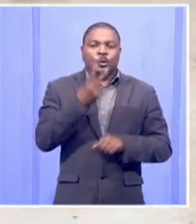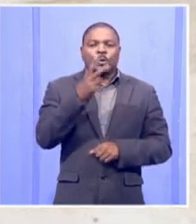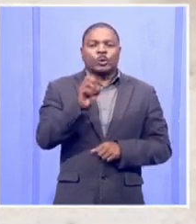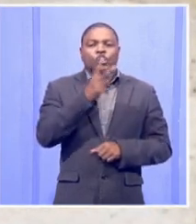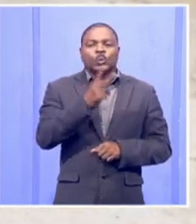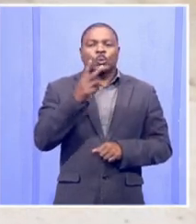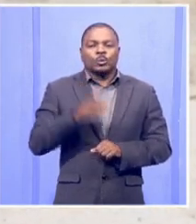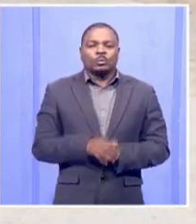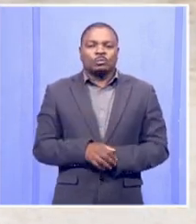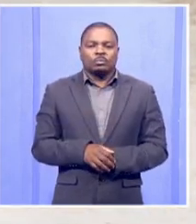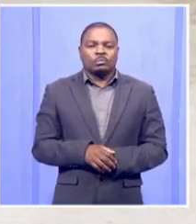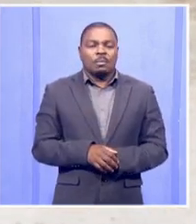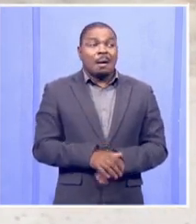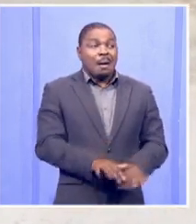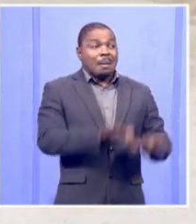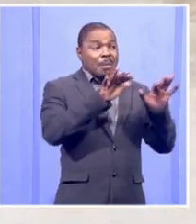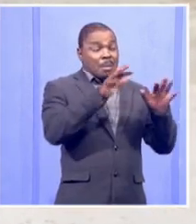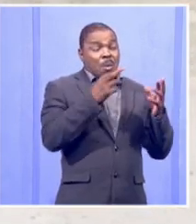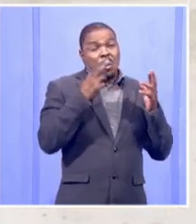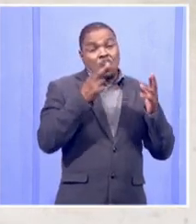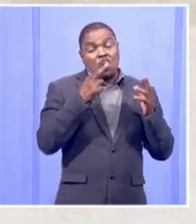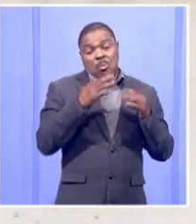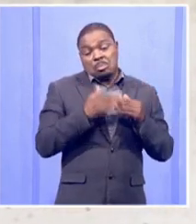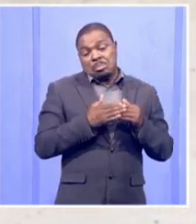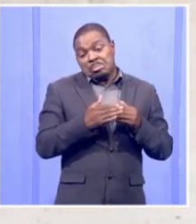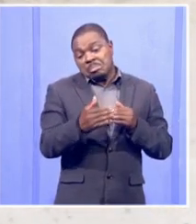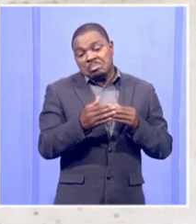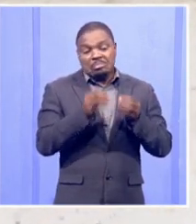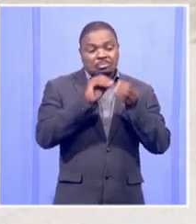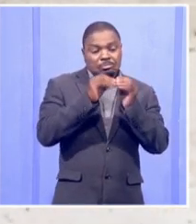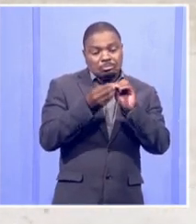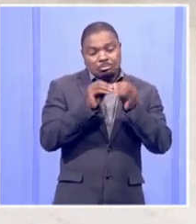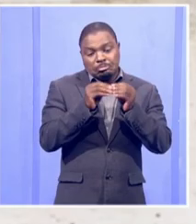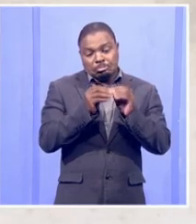Residents now hope the rehabilitation of the road will start